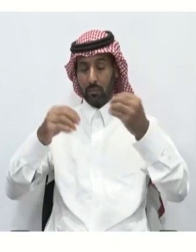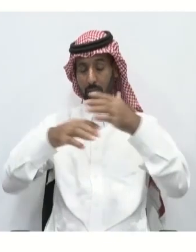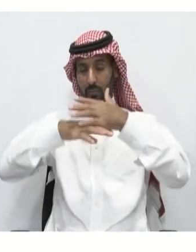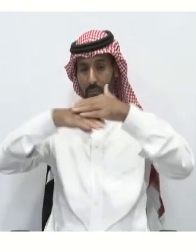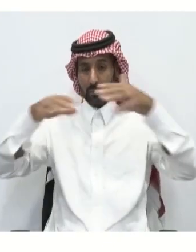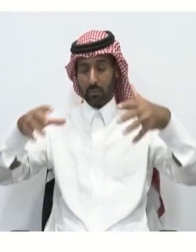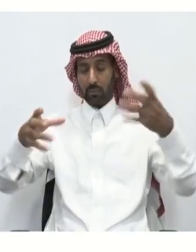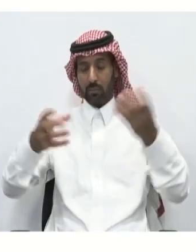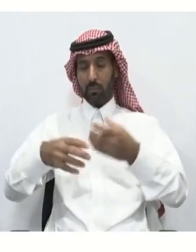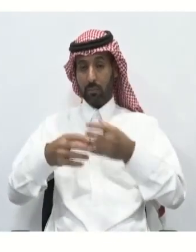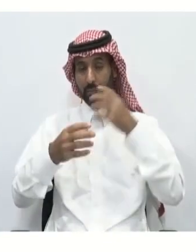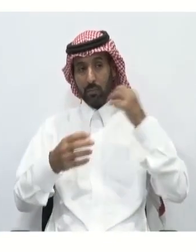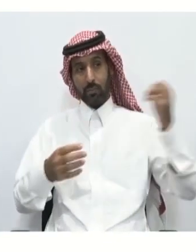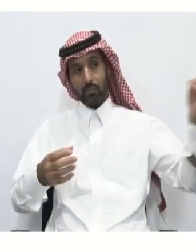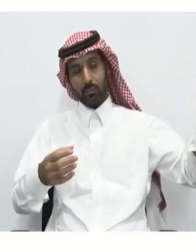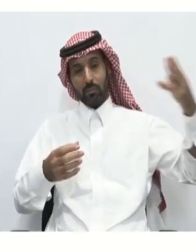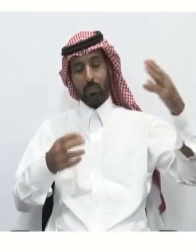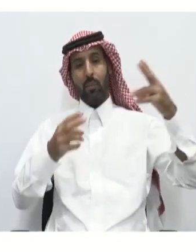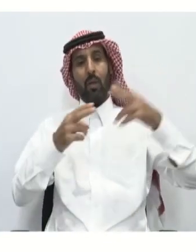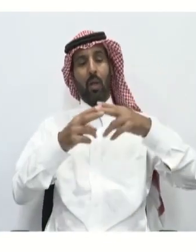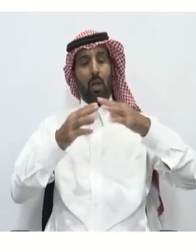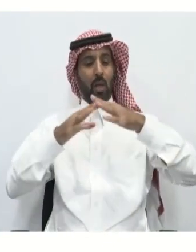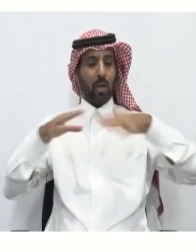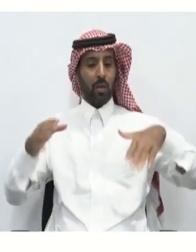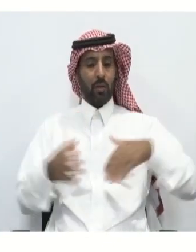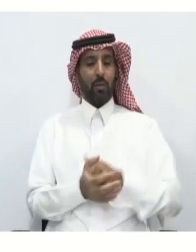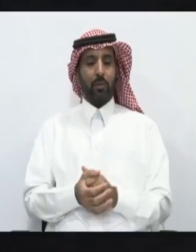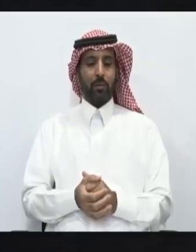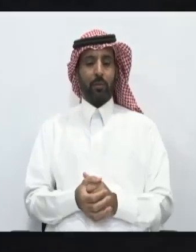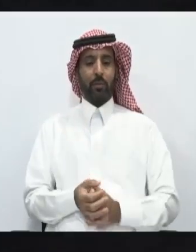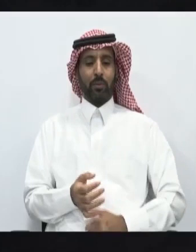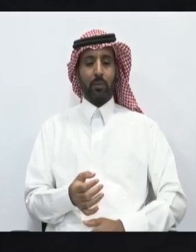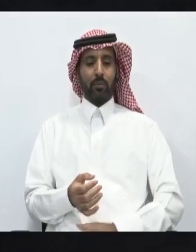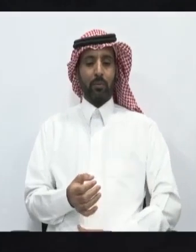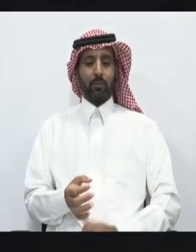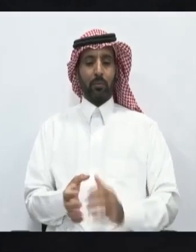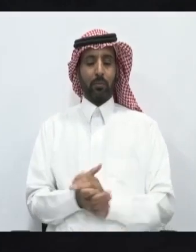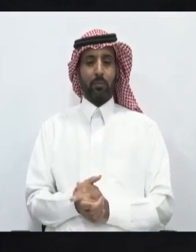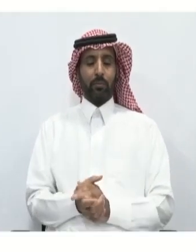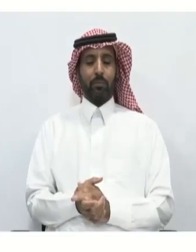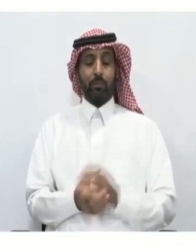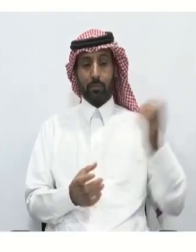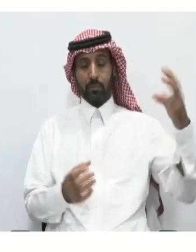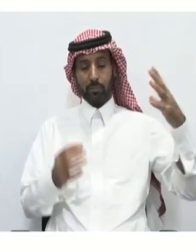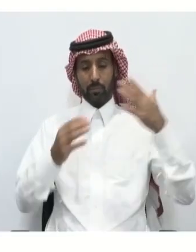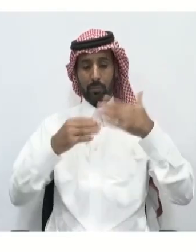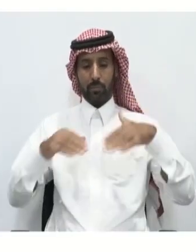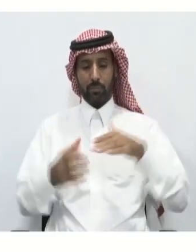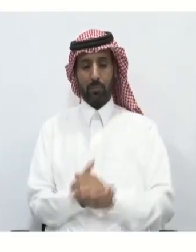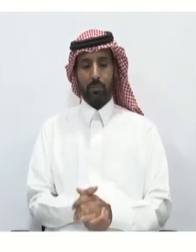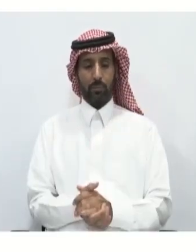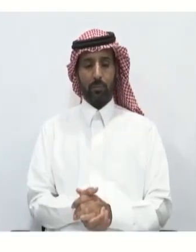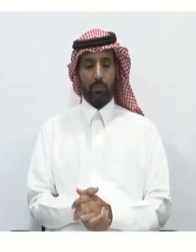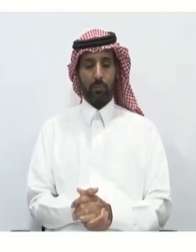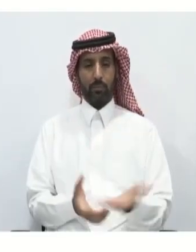passive solar architecture. The word solar always is related to The sun. Yes, solar is something related to the